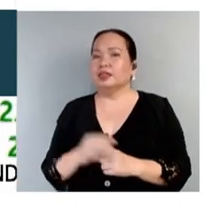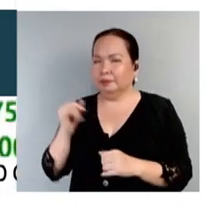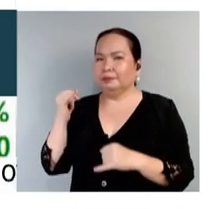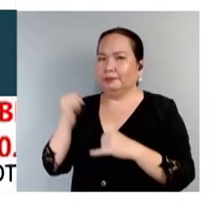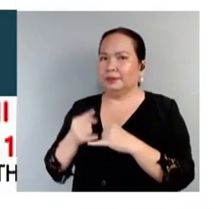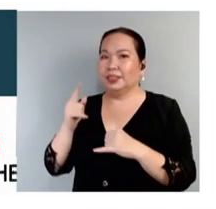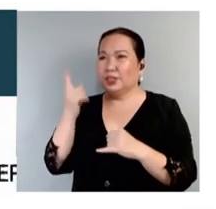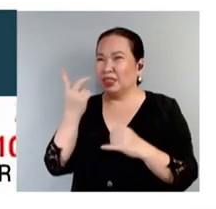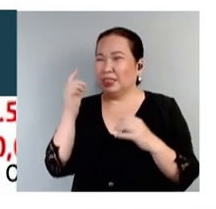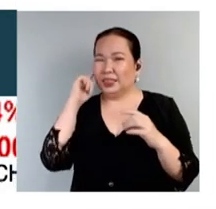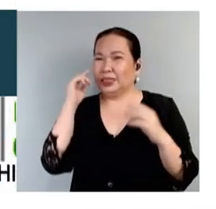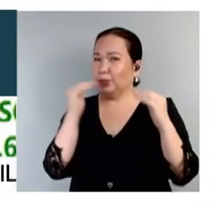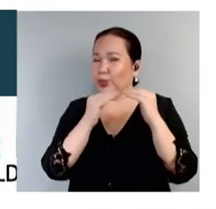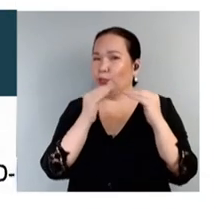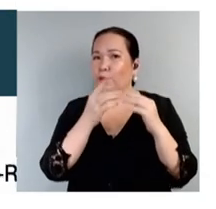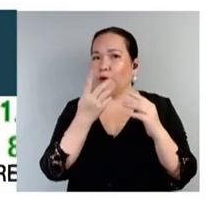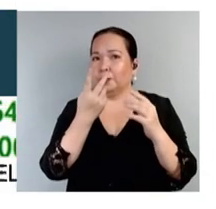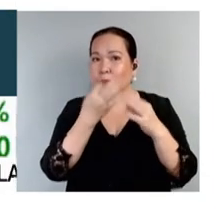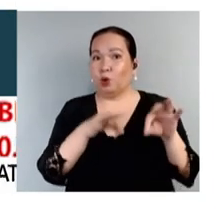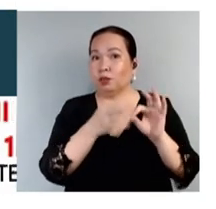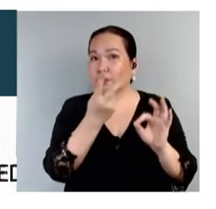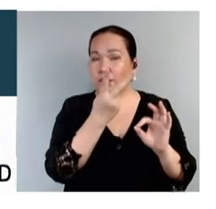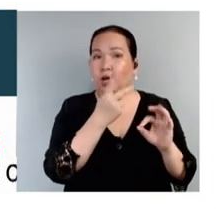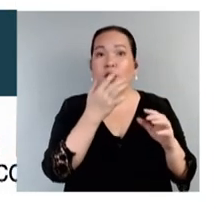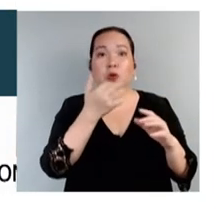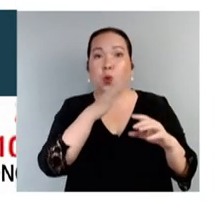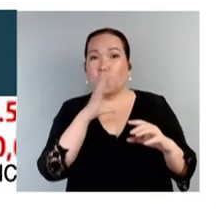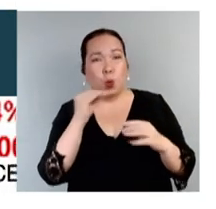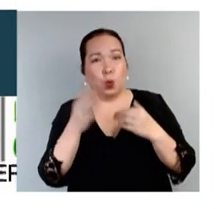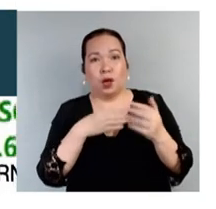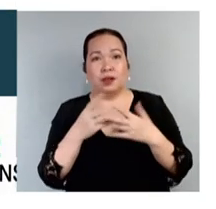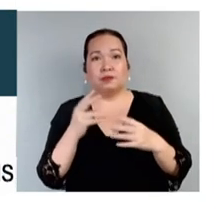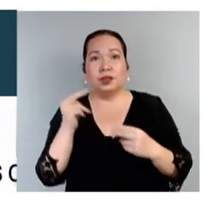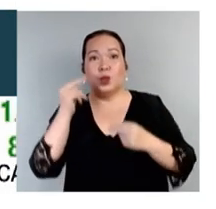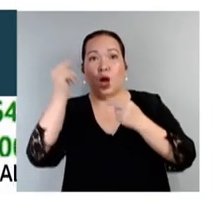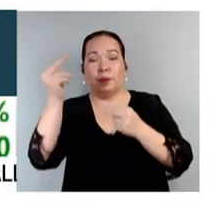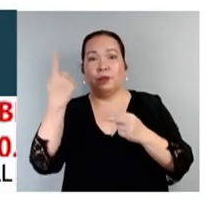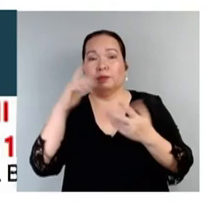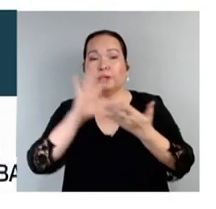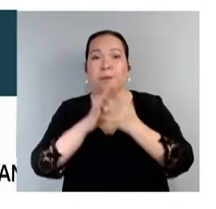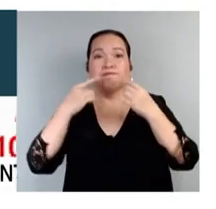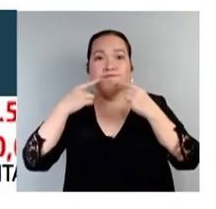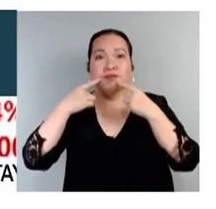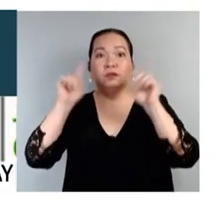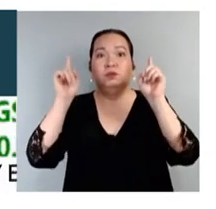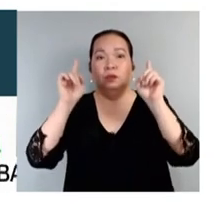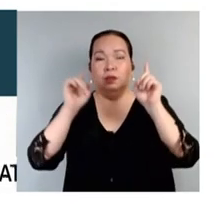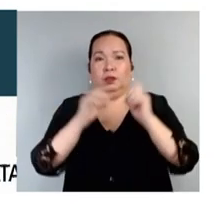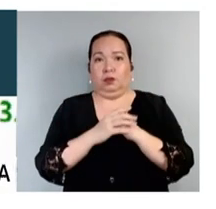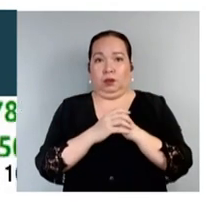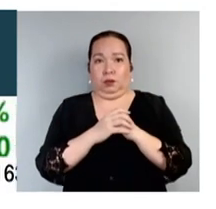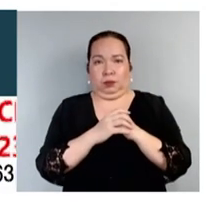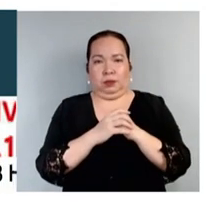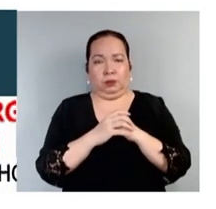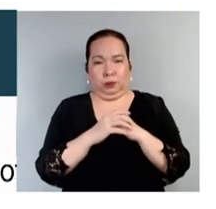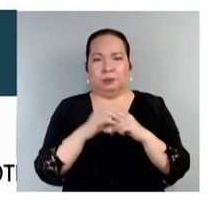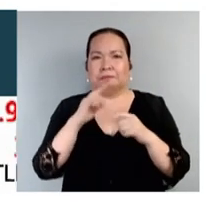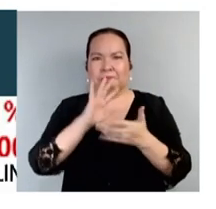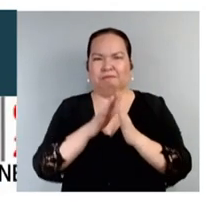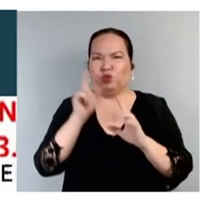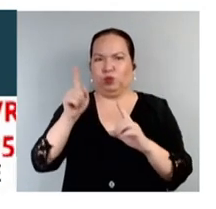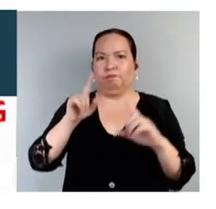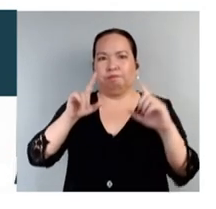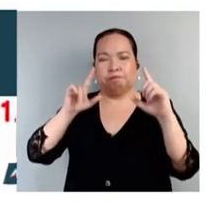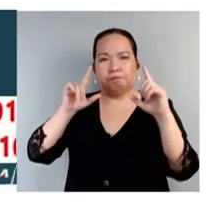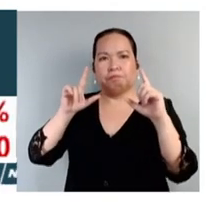two or any other tandem that would succeed this current administration to hold the Duterte administration accountable if we were